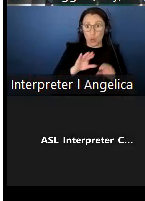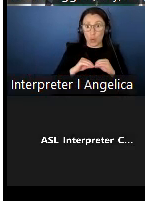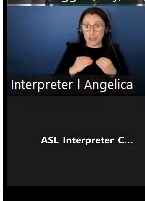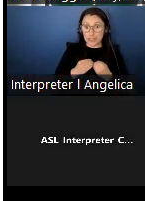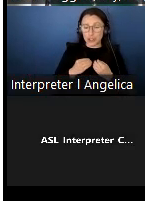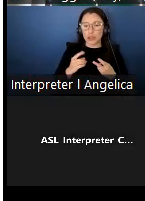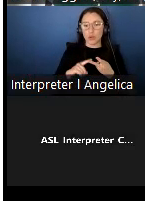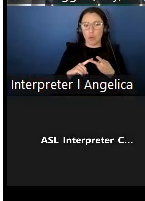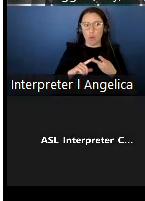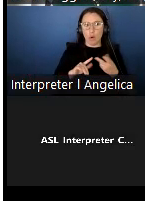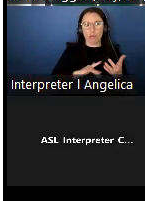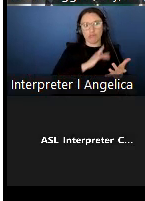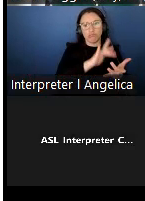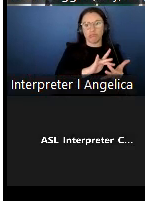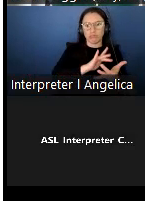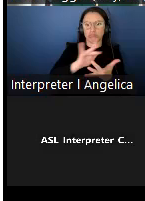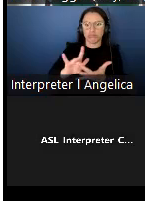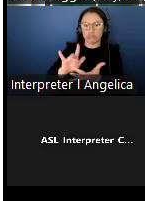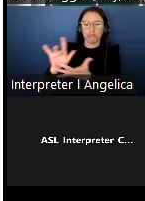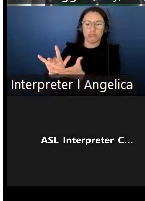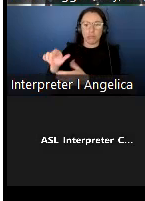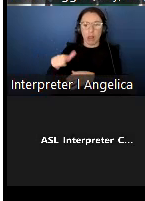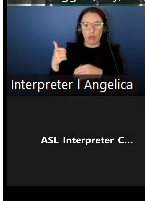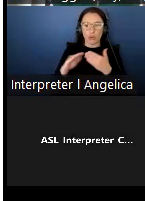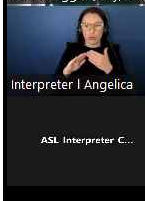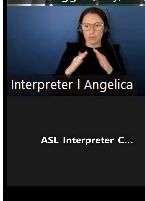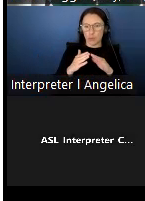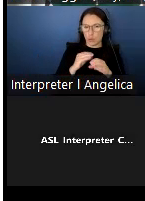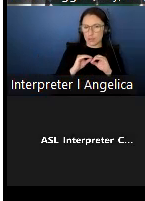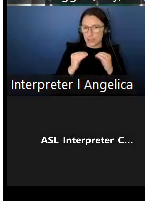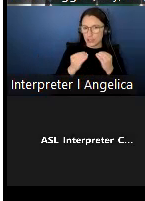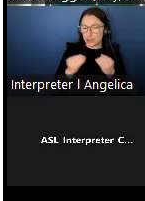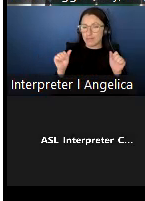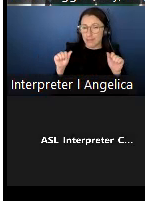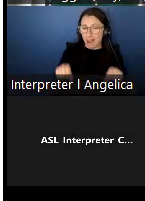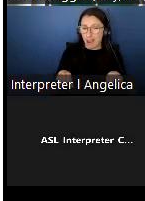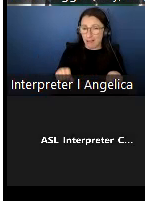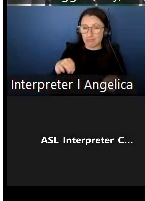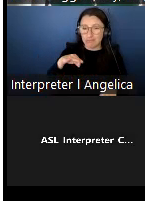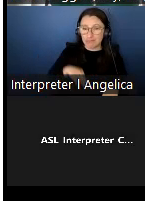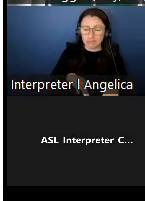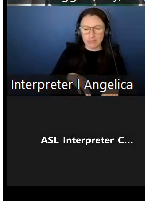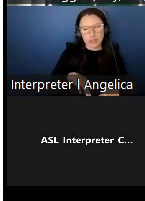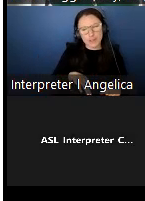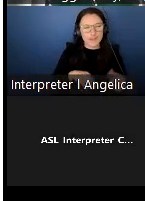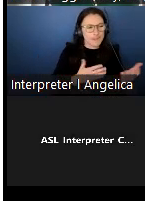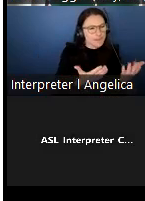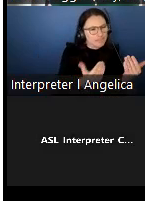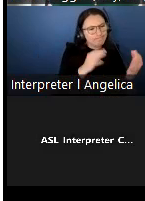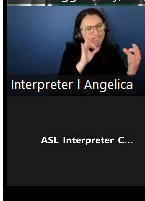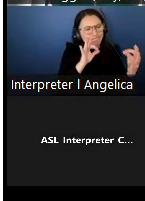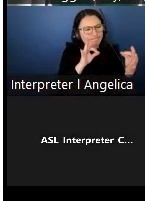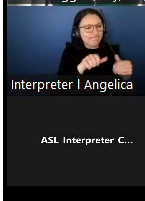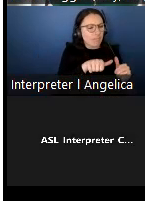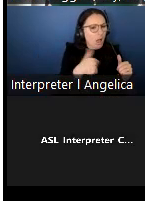that means reaching out to other community organizations, it can be helpful to bounce ideas off of other advocates that